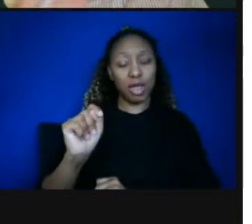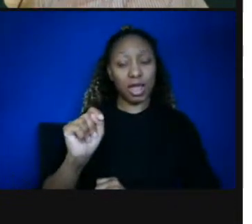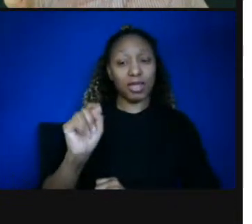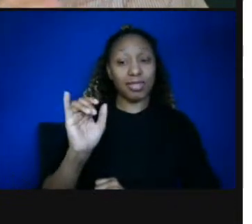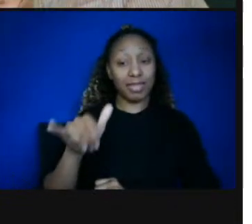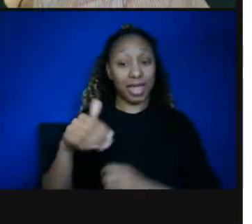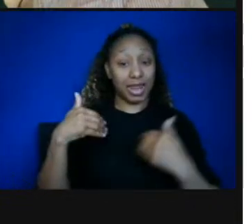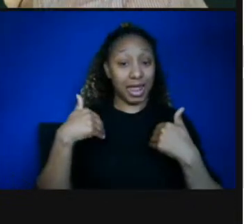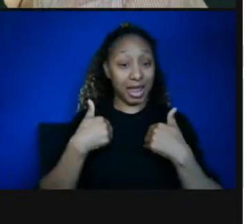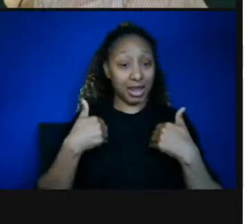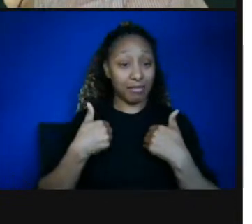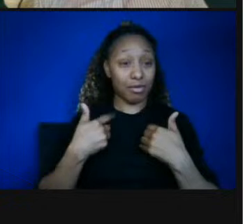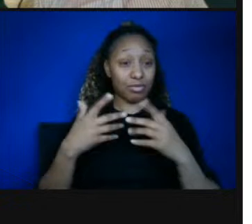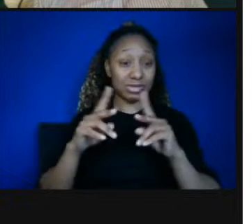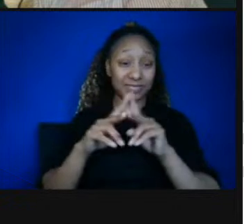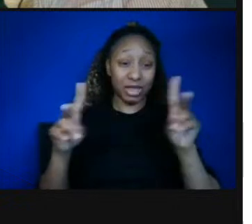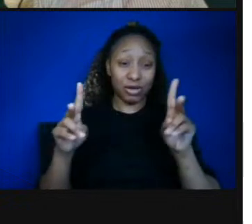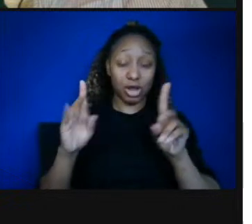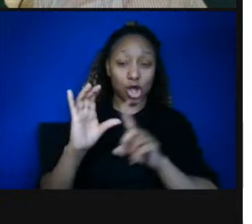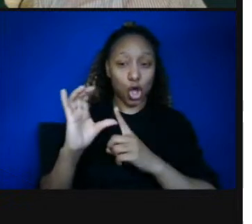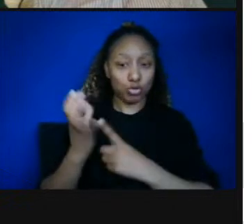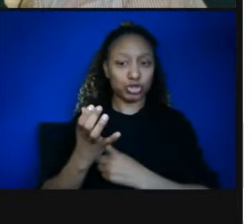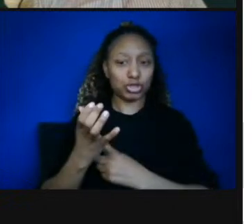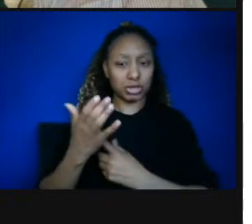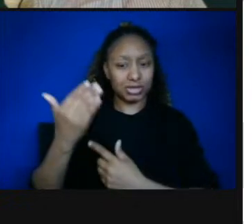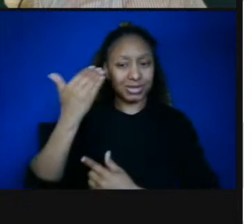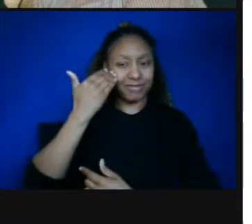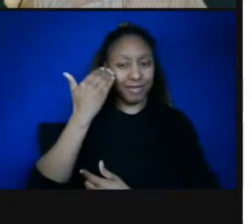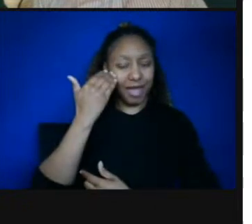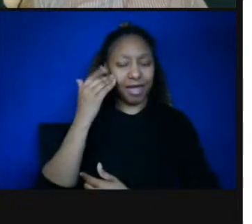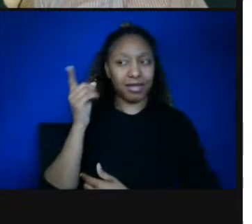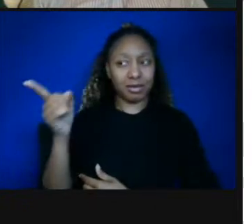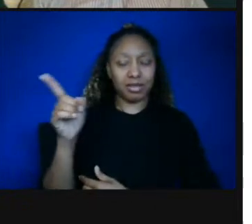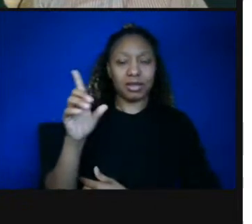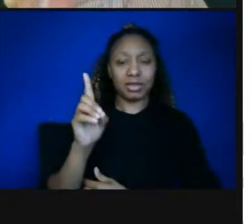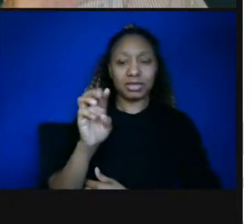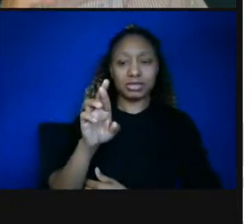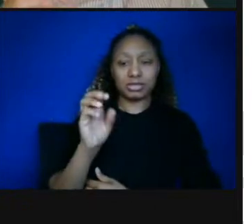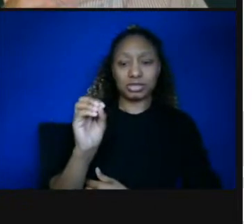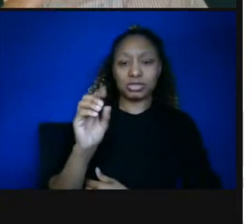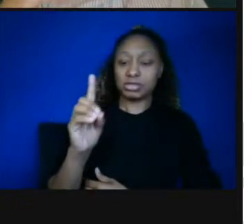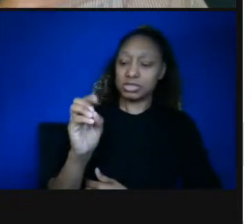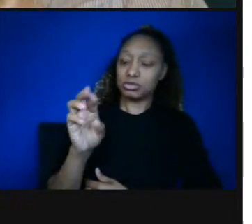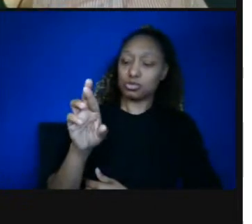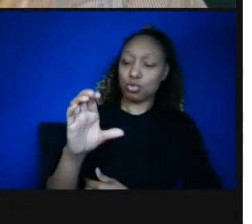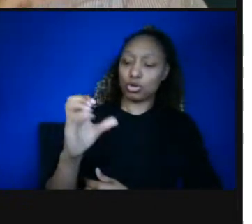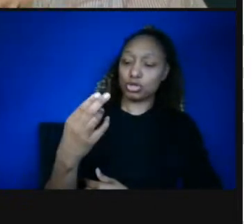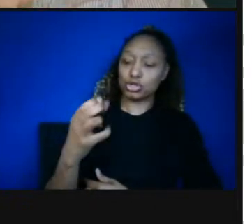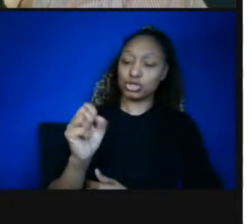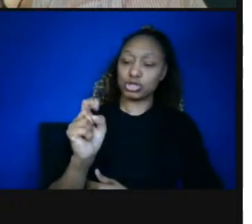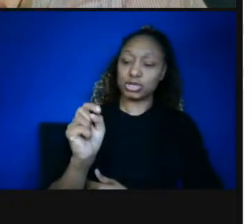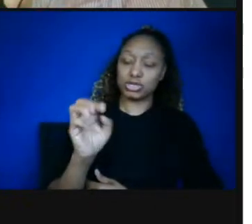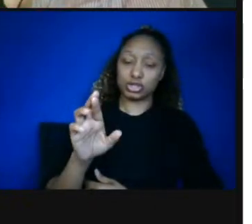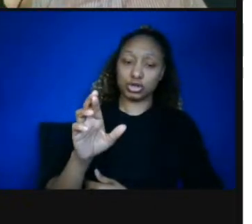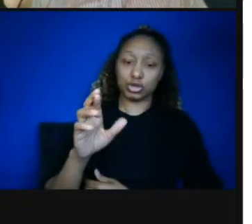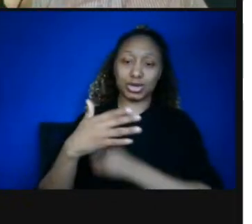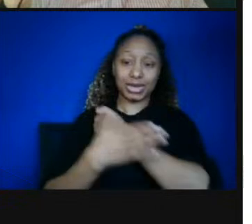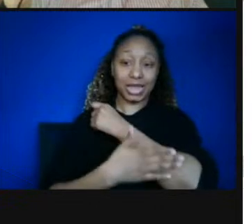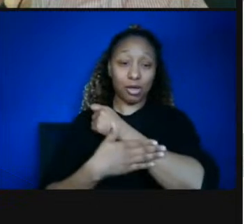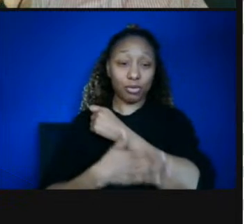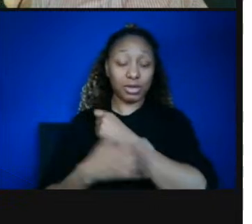that are culturally defining for the Nayaisuwàk band of Indians in Dorchester County. They have a ancestral and